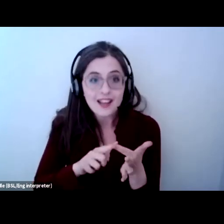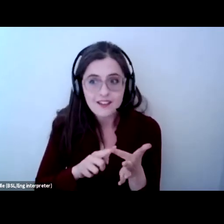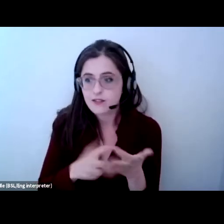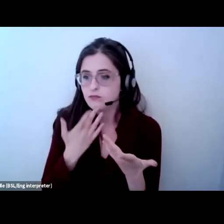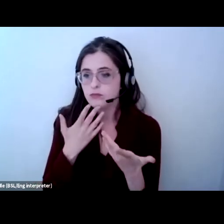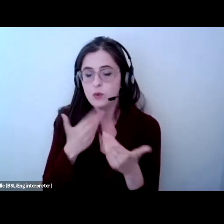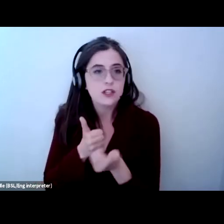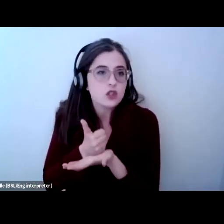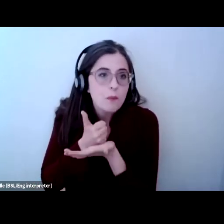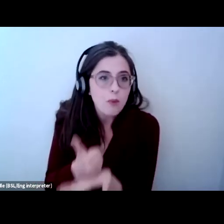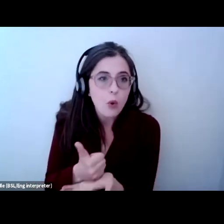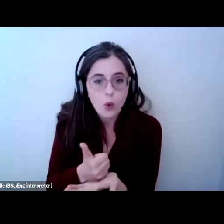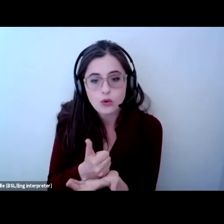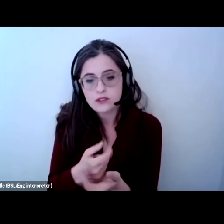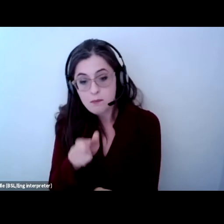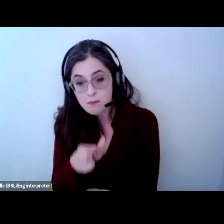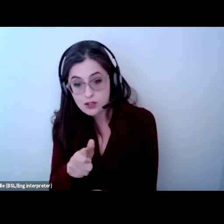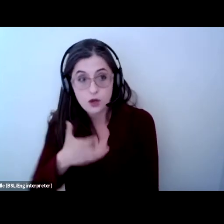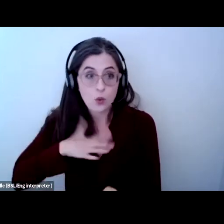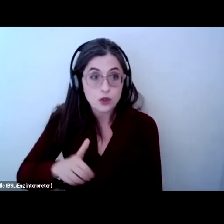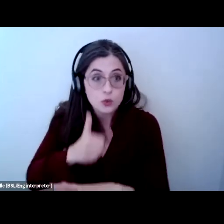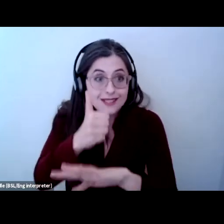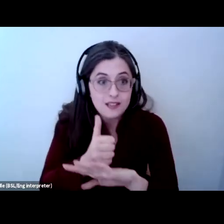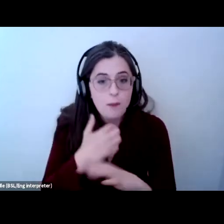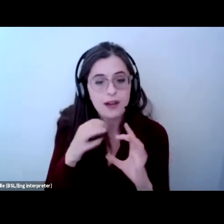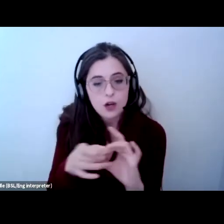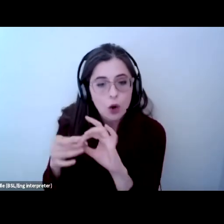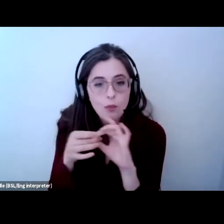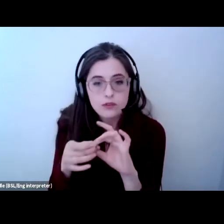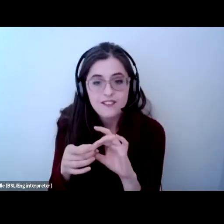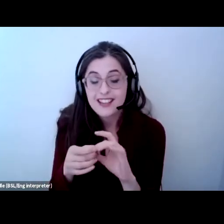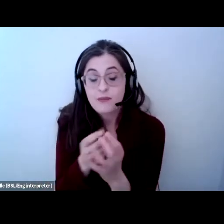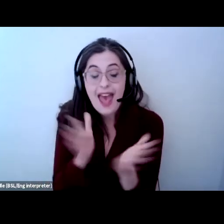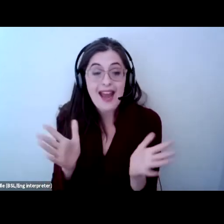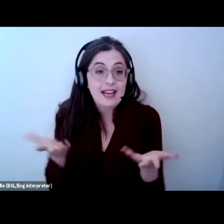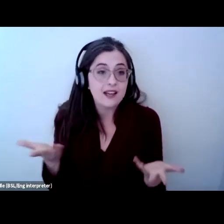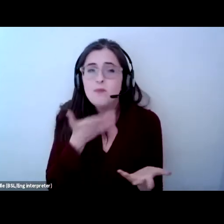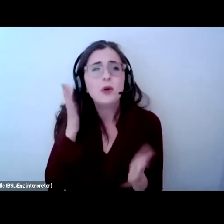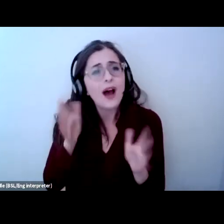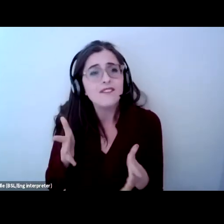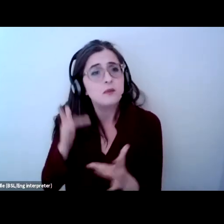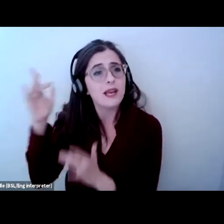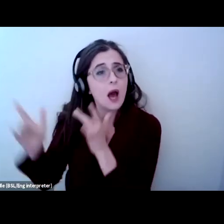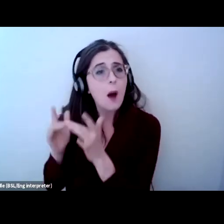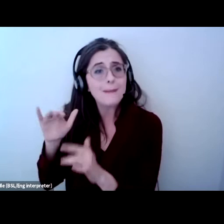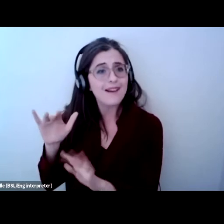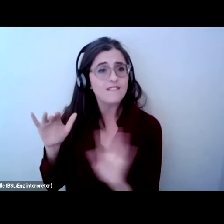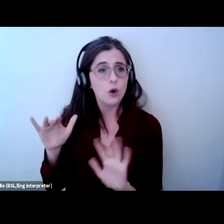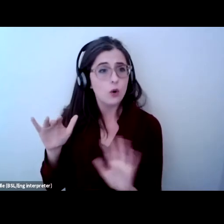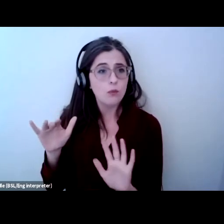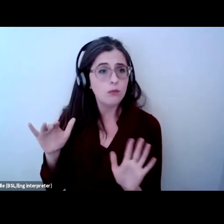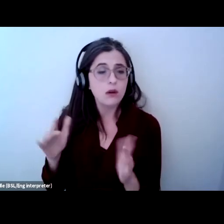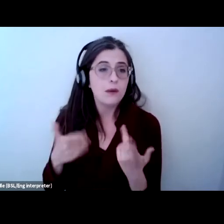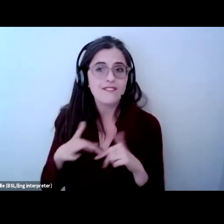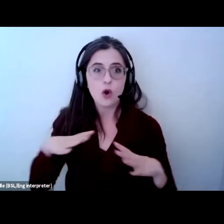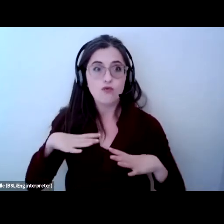anyone wanting to set up a cooperative in whatever sector. It doesn't have to be a platform, but if you're